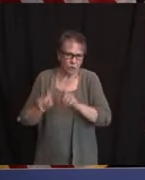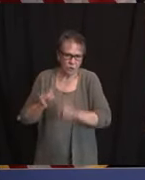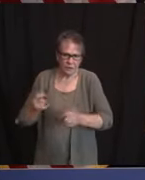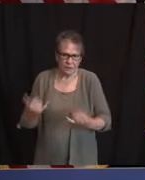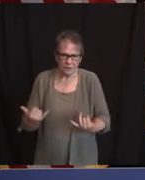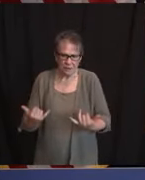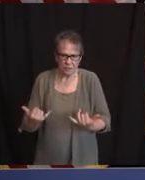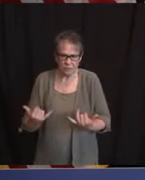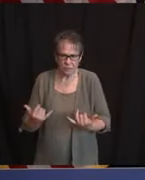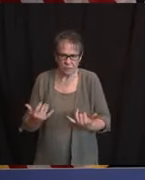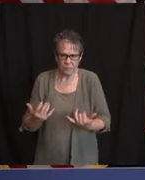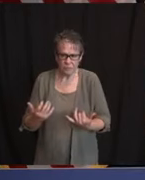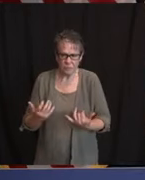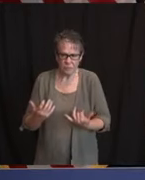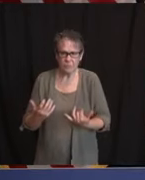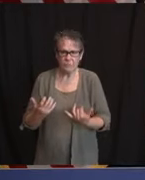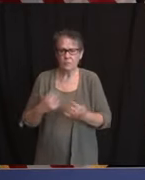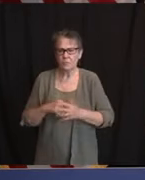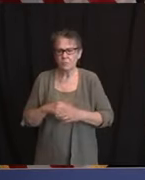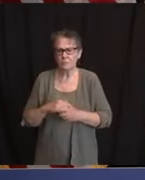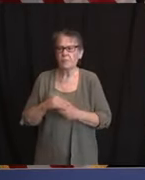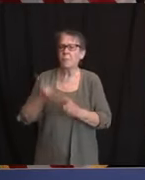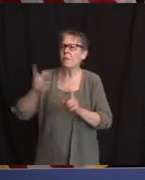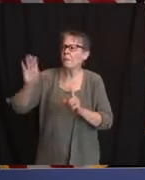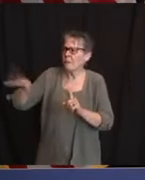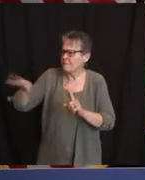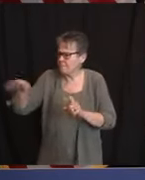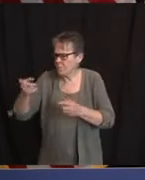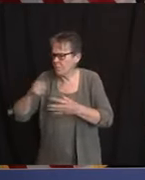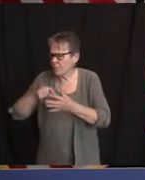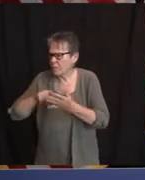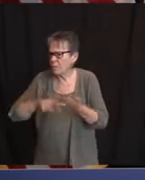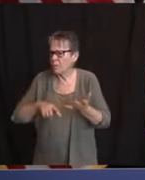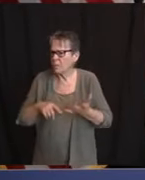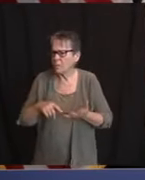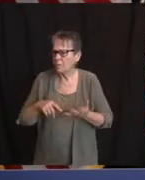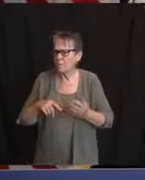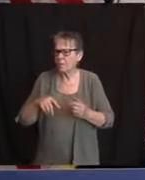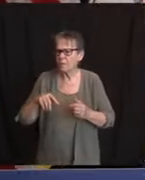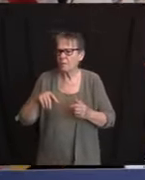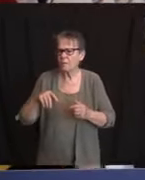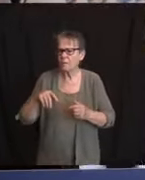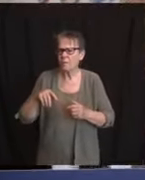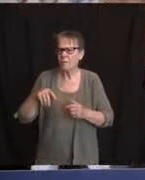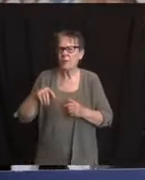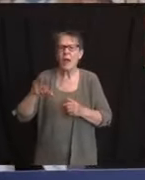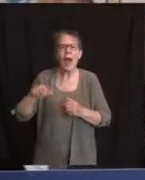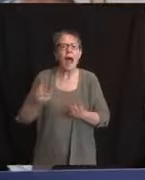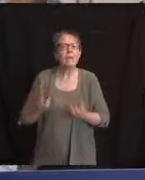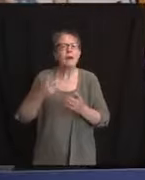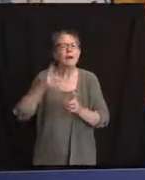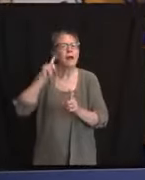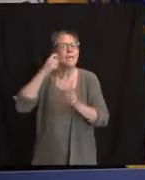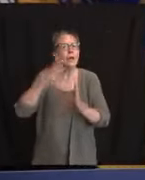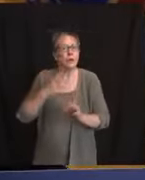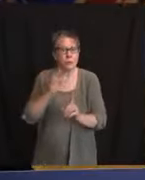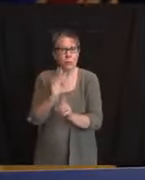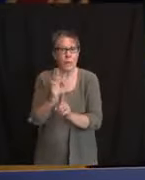Republican colleagues are willing to support this, and how many names do you intend to announce by week's